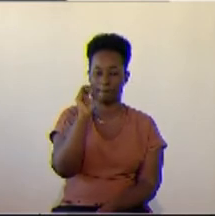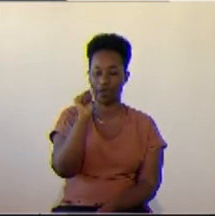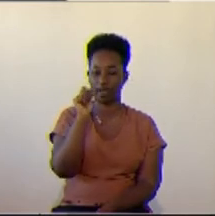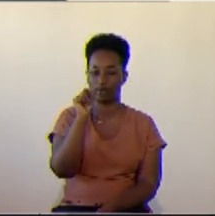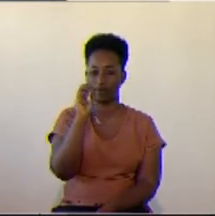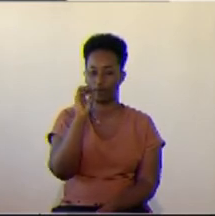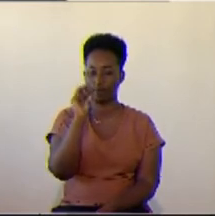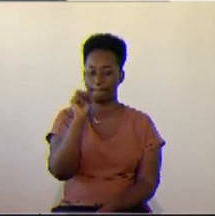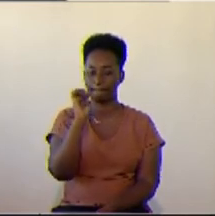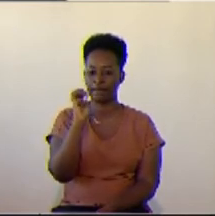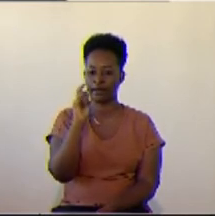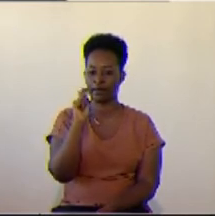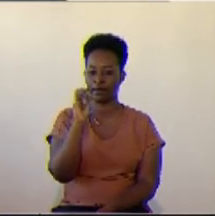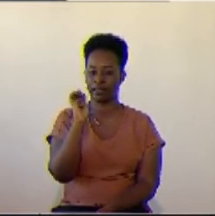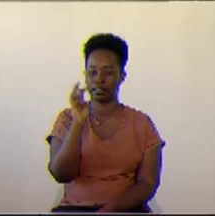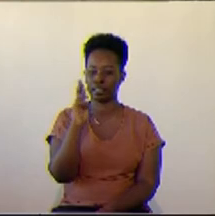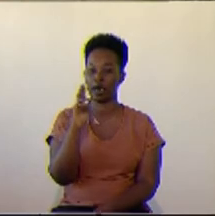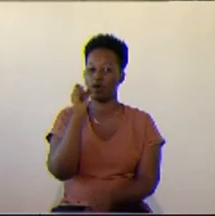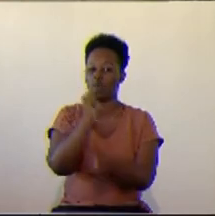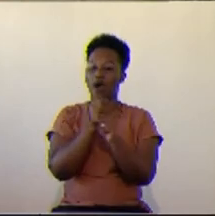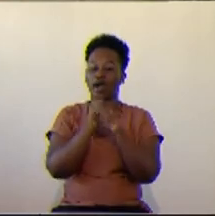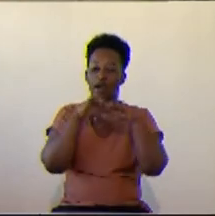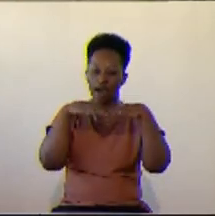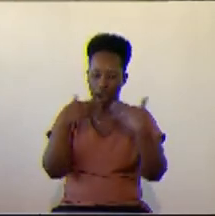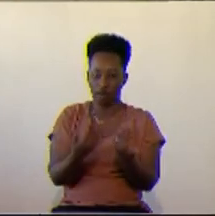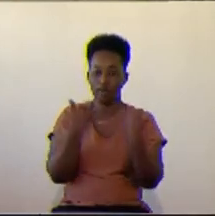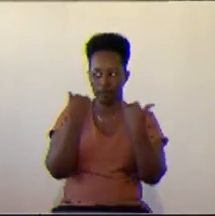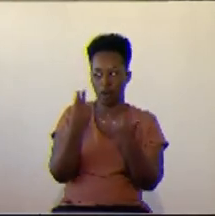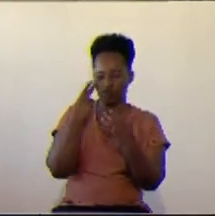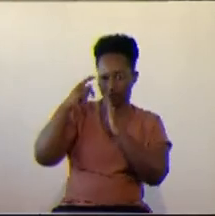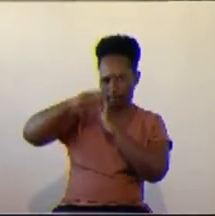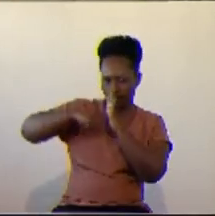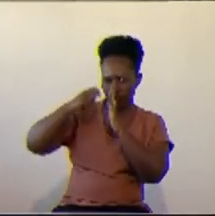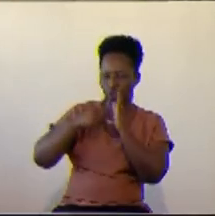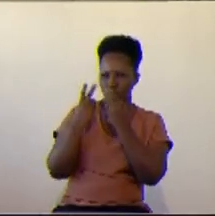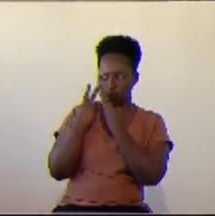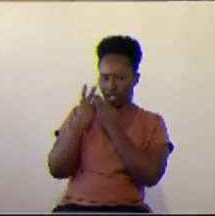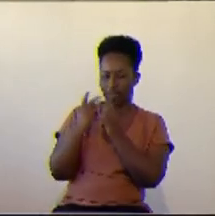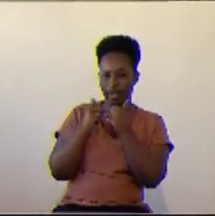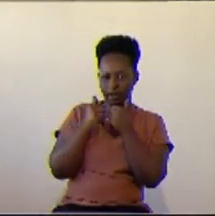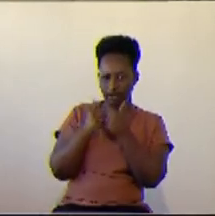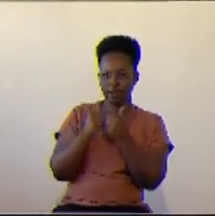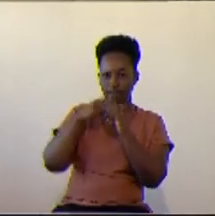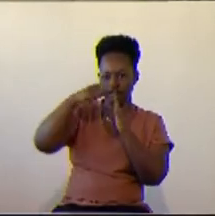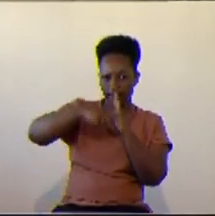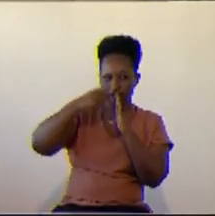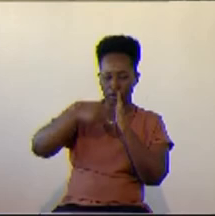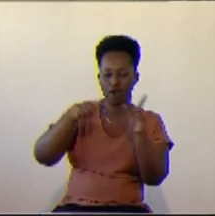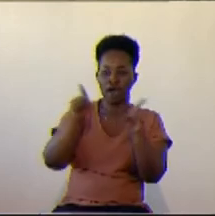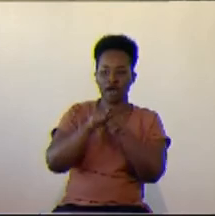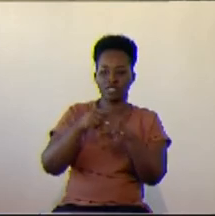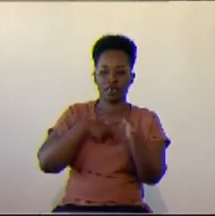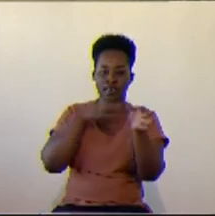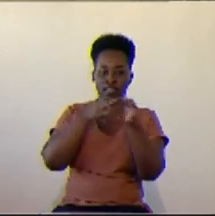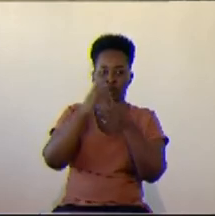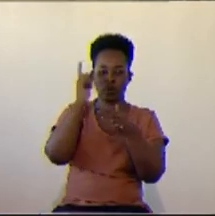are going to have a small short video that I want us to observe as I explain what happens